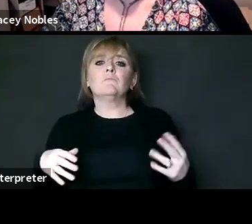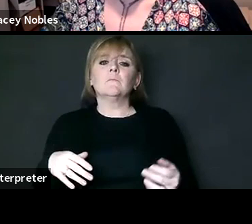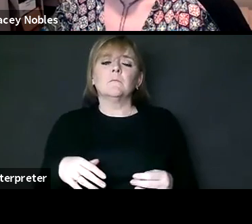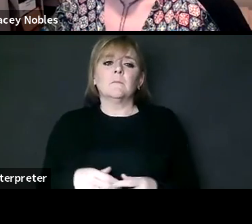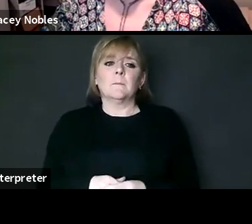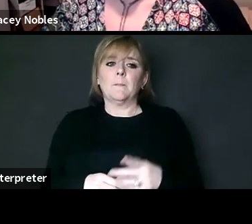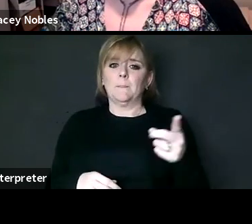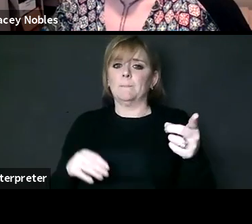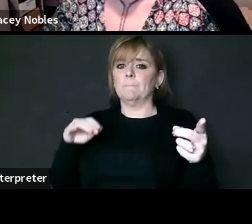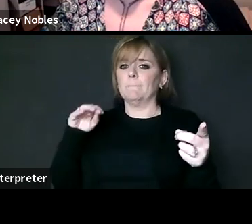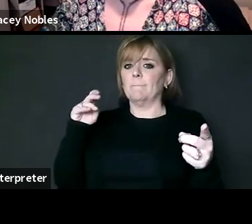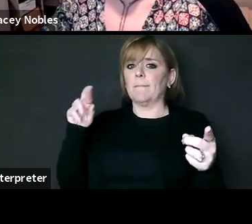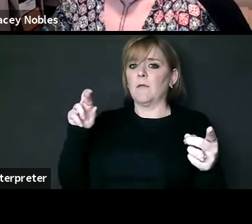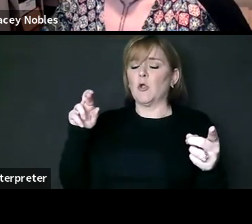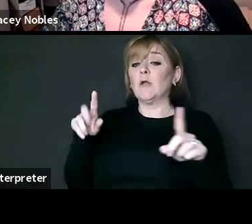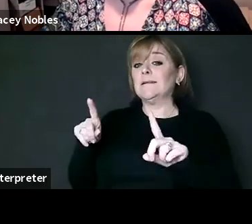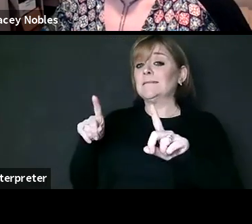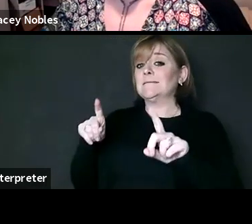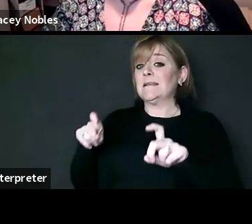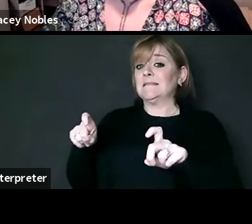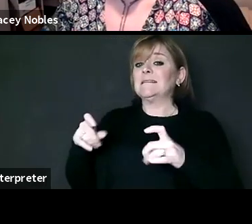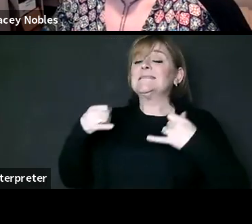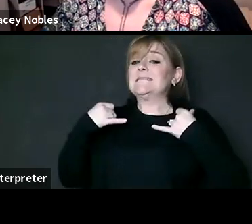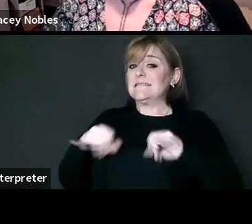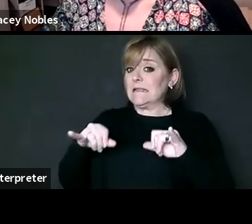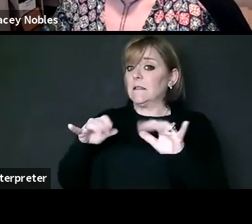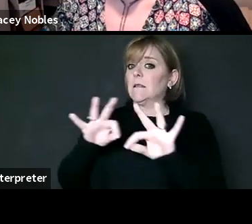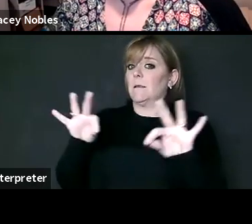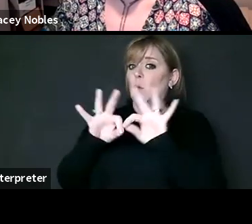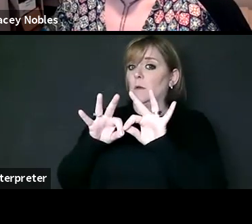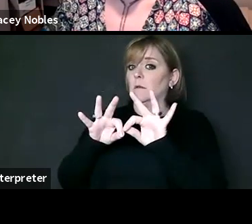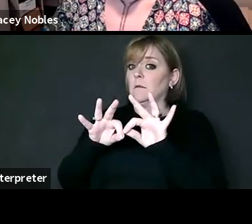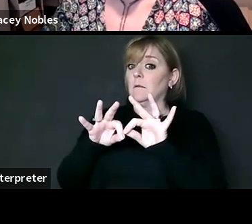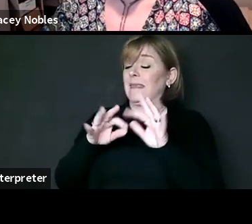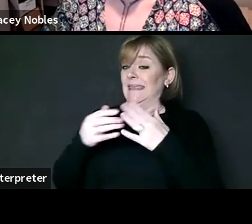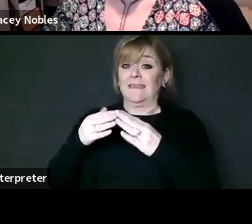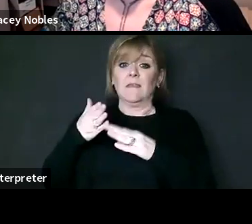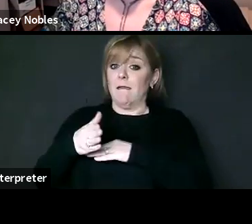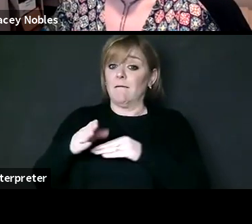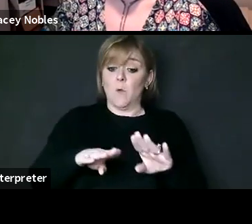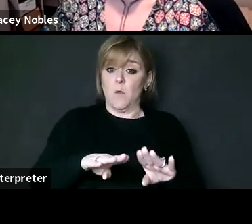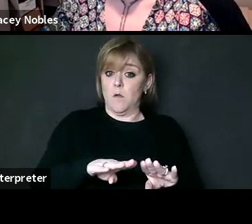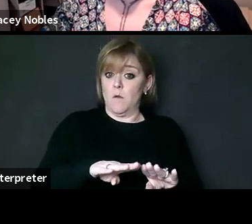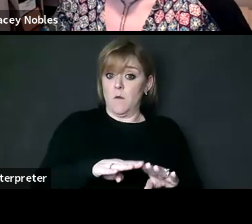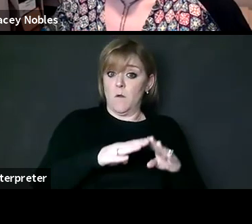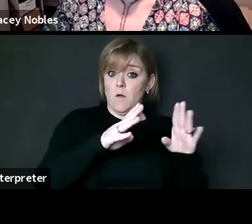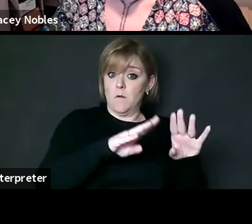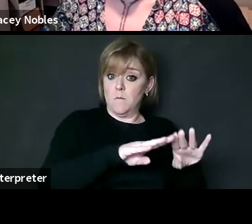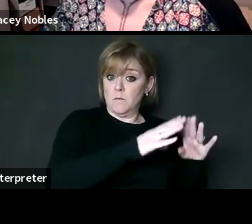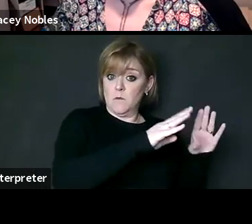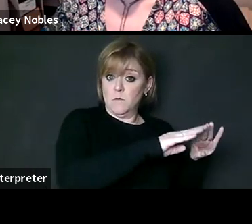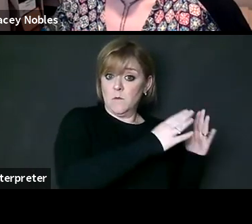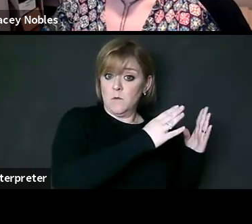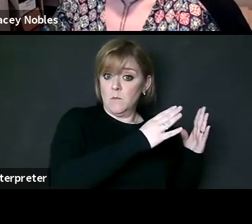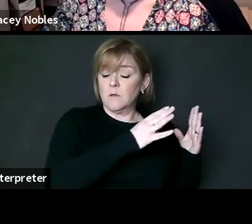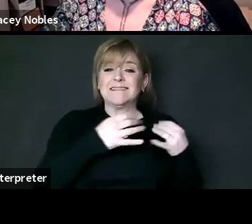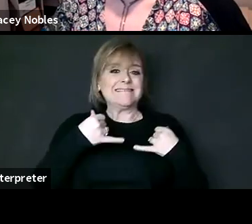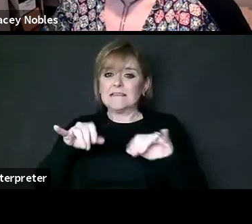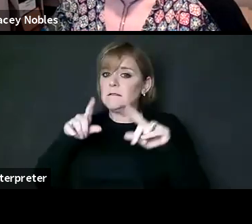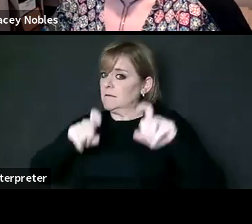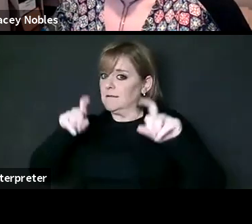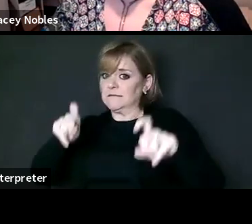add to that testing remains important even after we begin to reopen. It allows us to identify places where there might be a